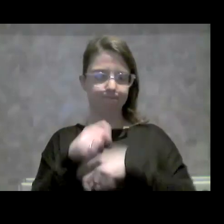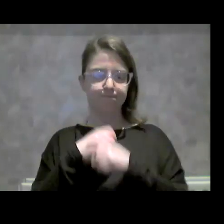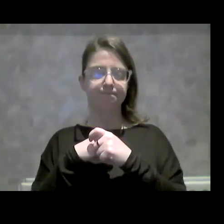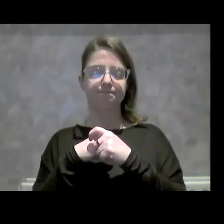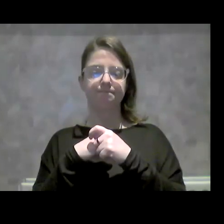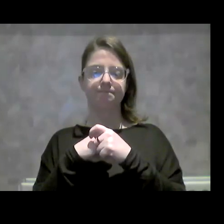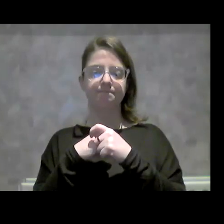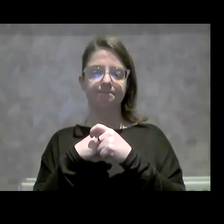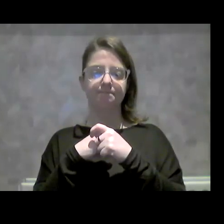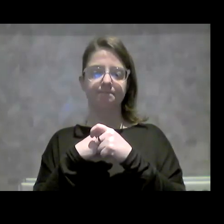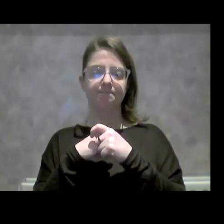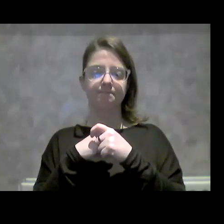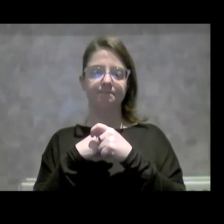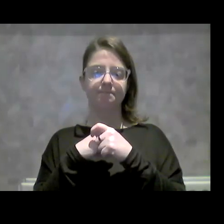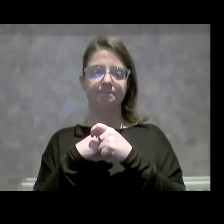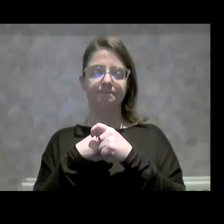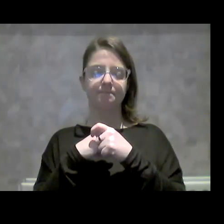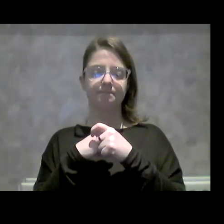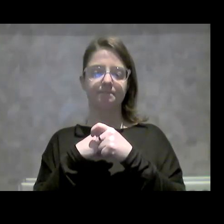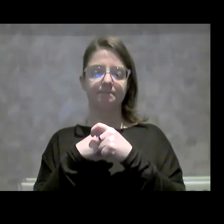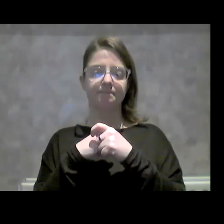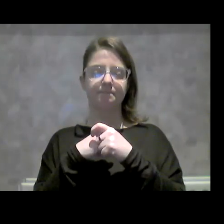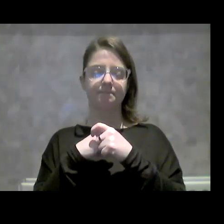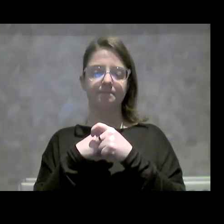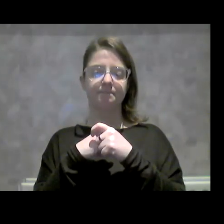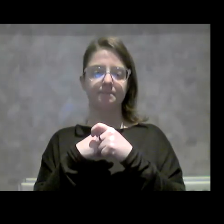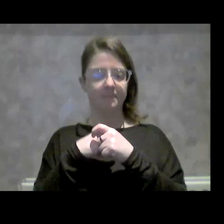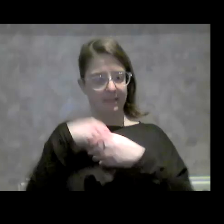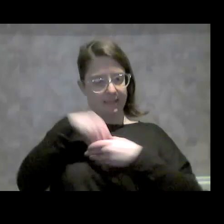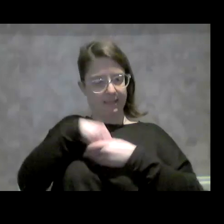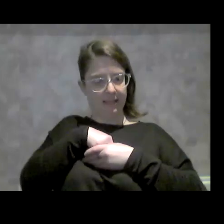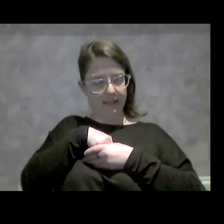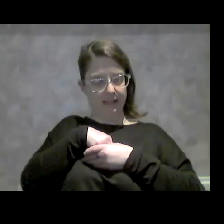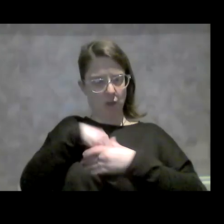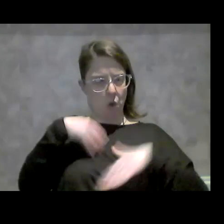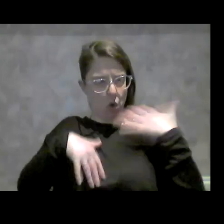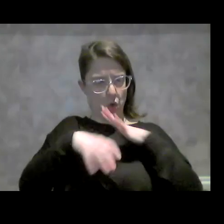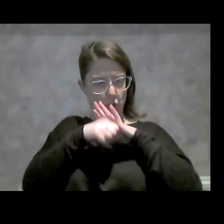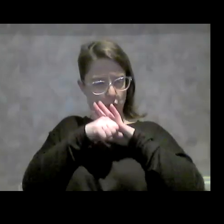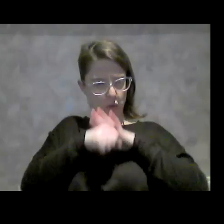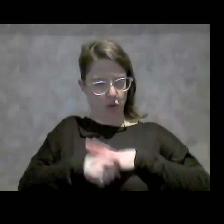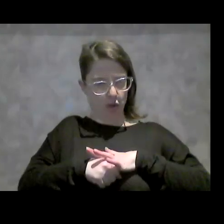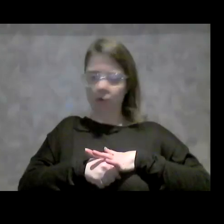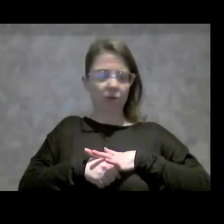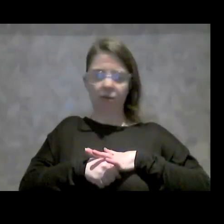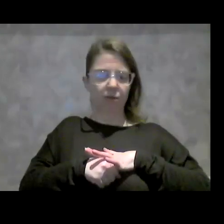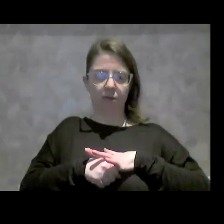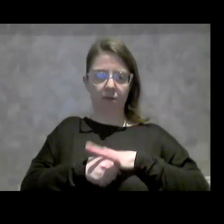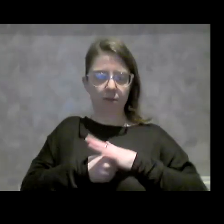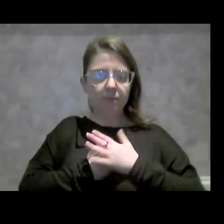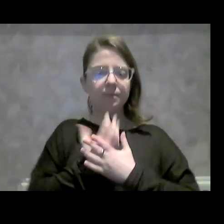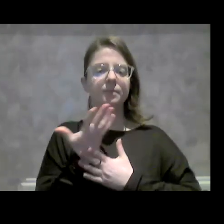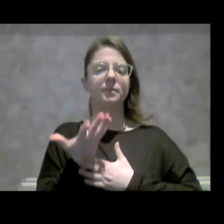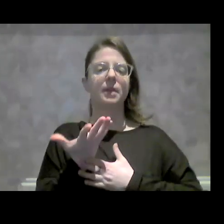something that isn't just like inside where it hurts us more, and yeah, to